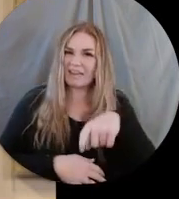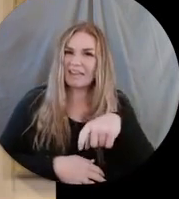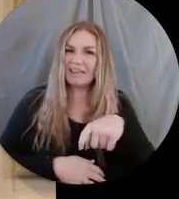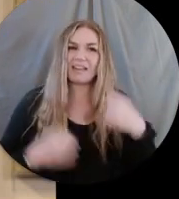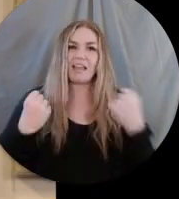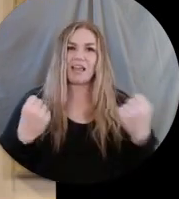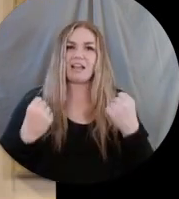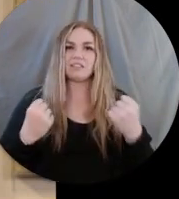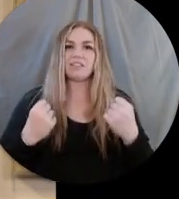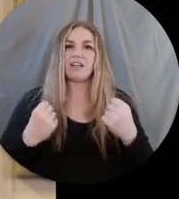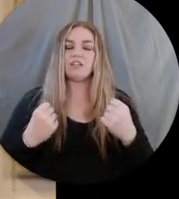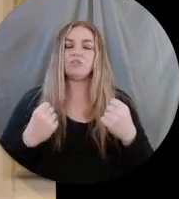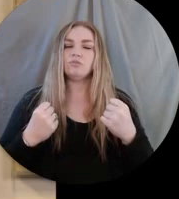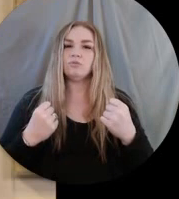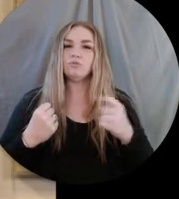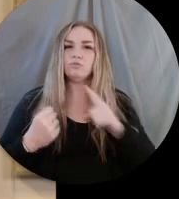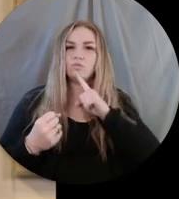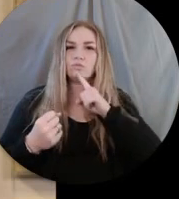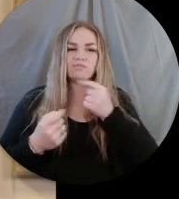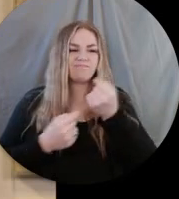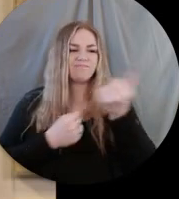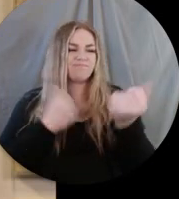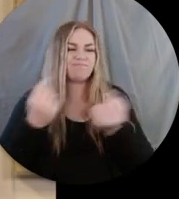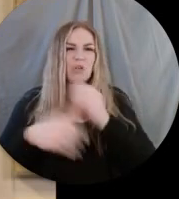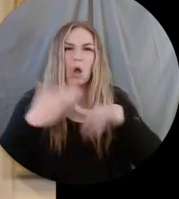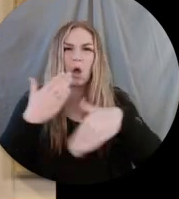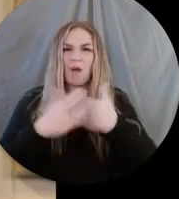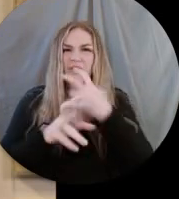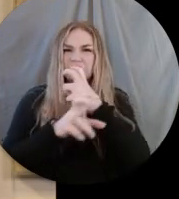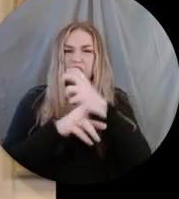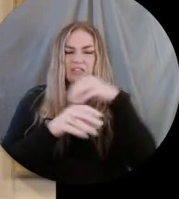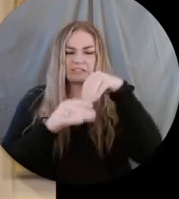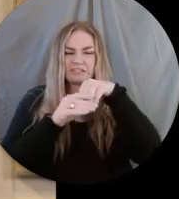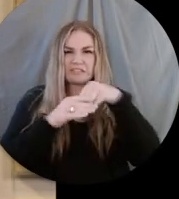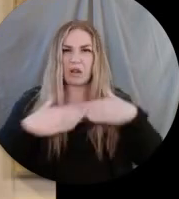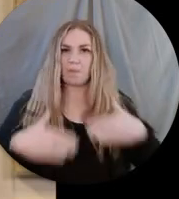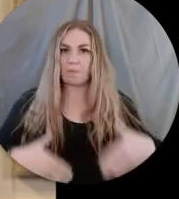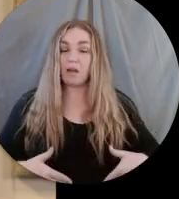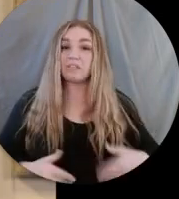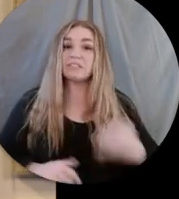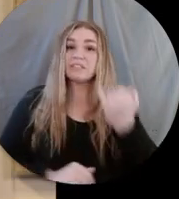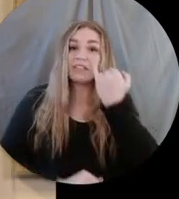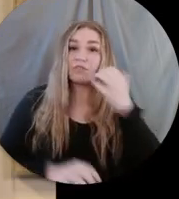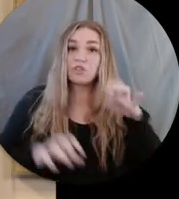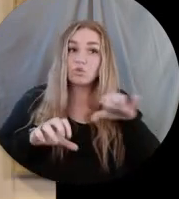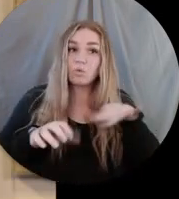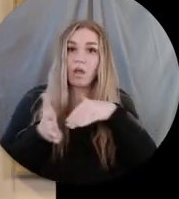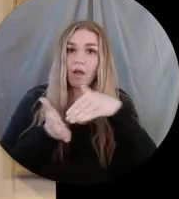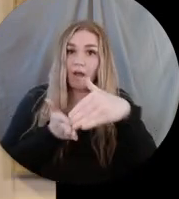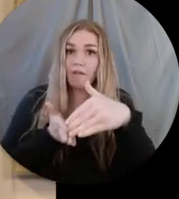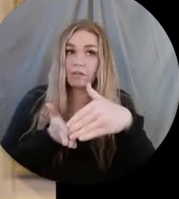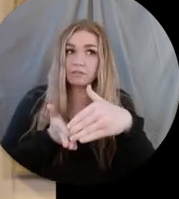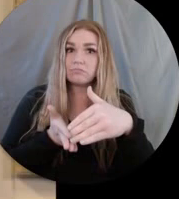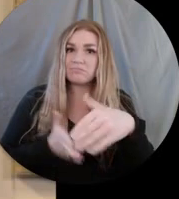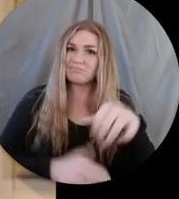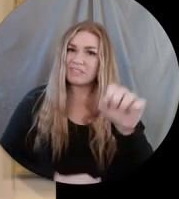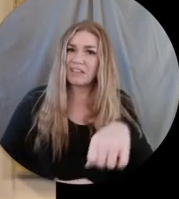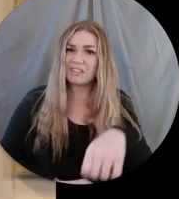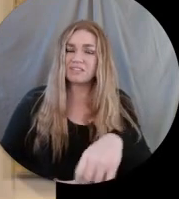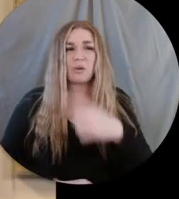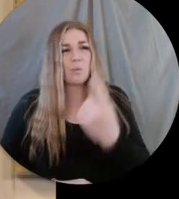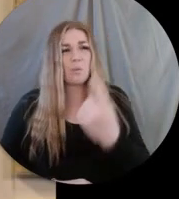clean out all of those toxins in us. If we do that and if we do that on a regular basis, yes, you can have one or two break